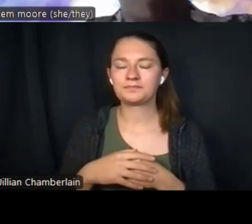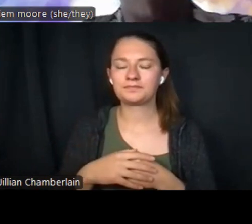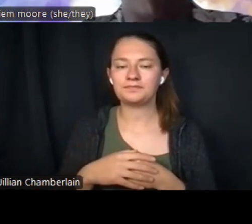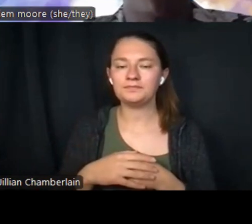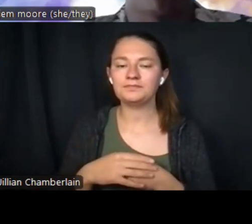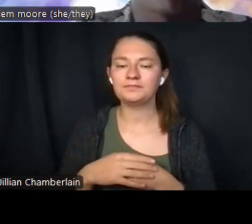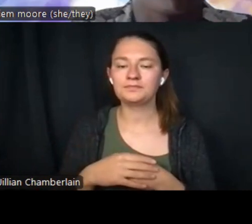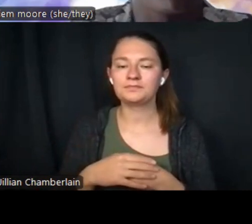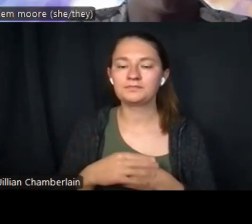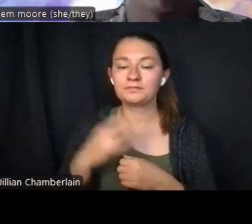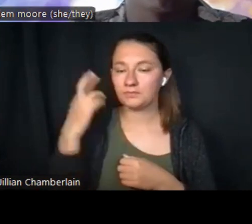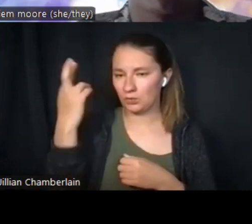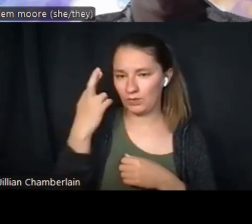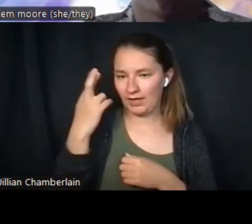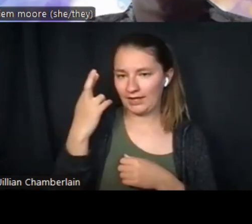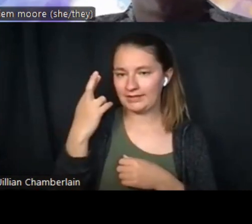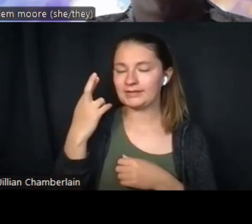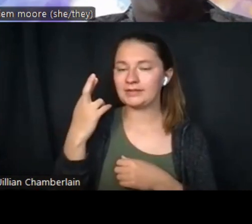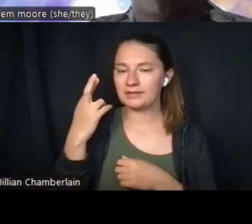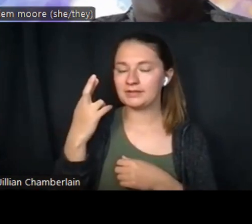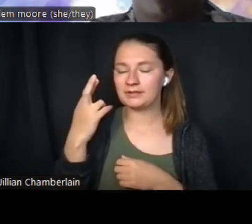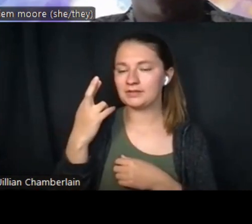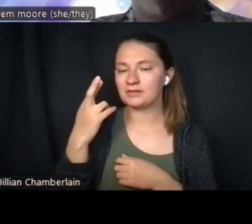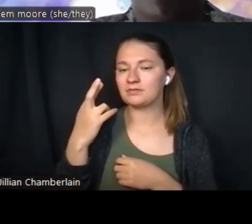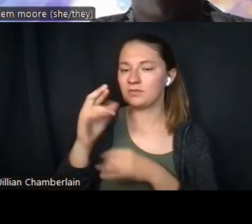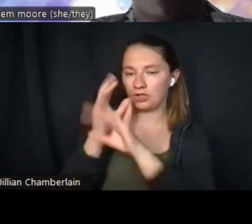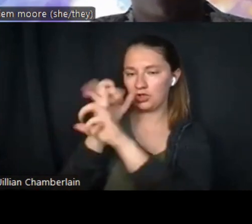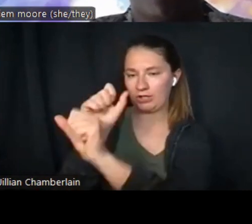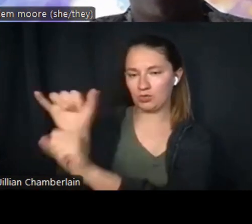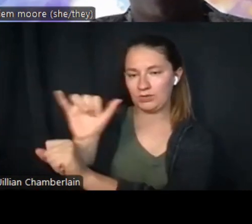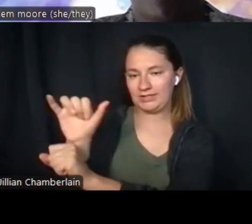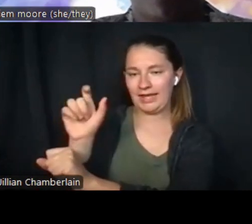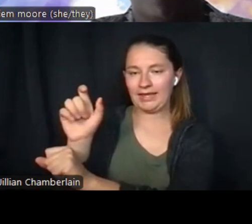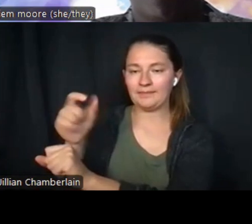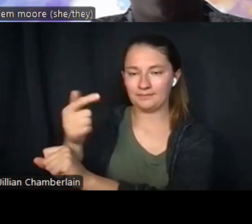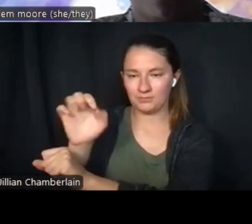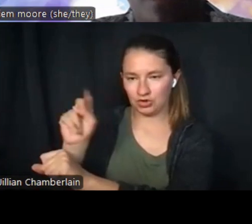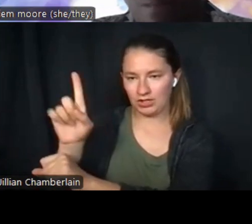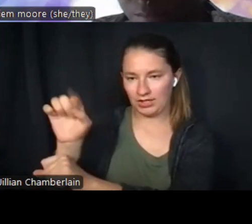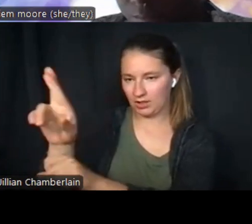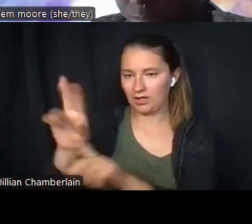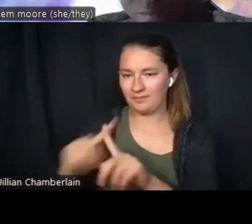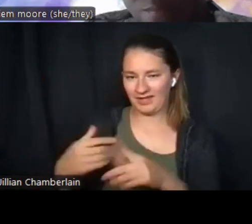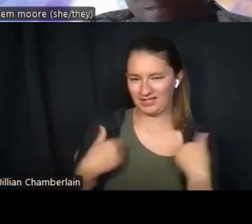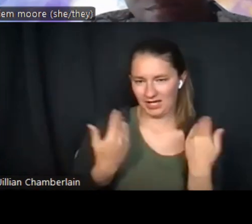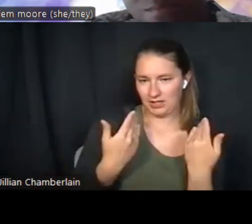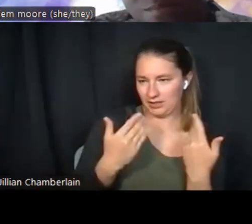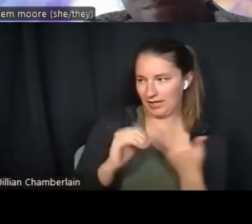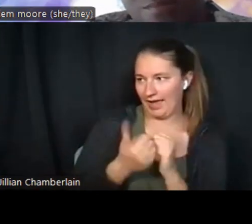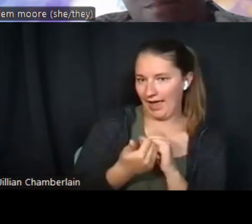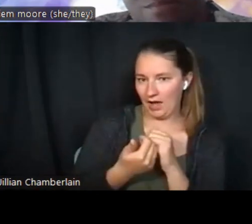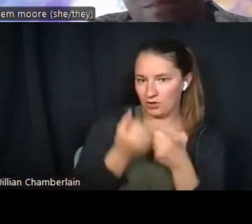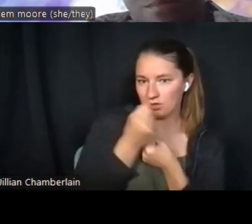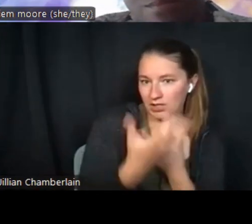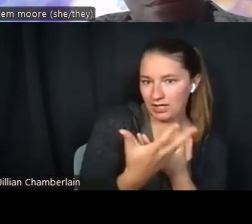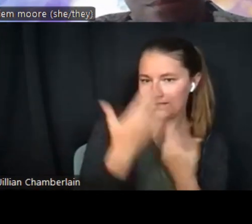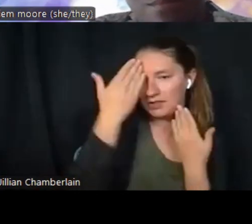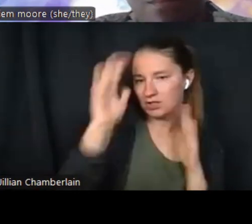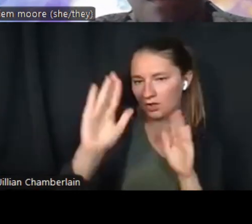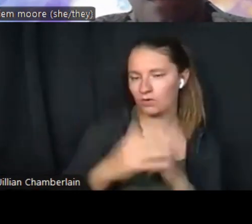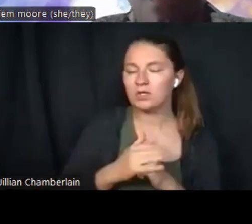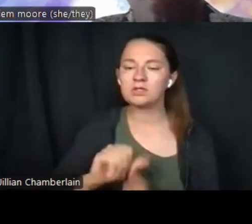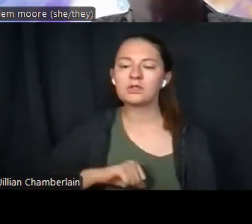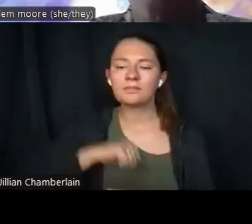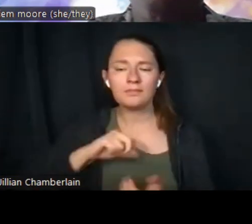was same gender attracted when I was young. I just did not know how to express it. What pride means to me in that context